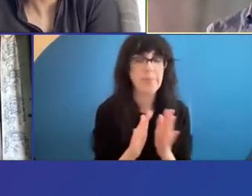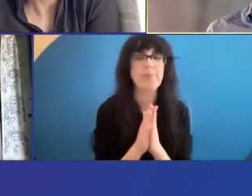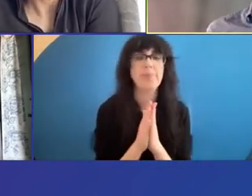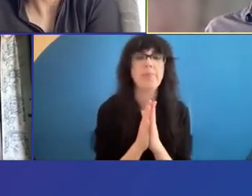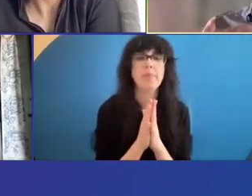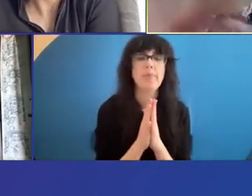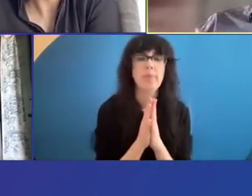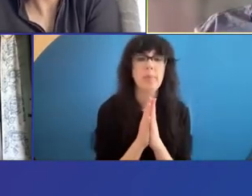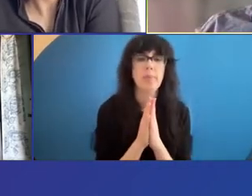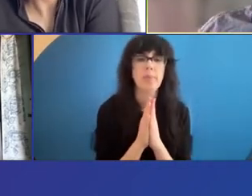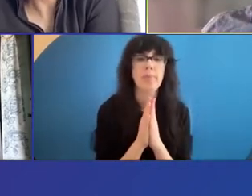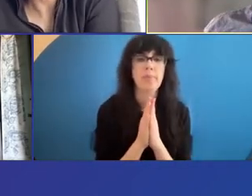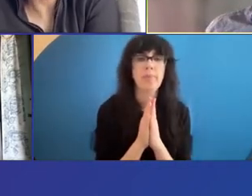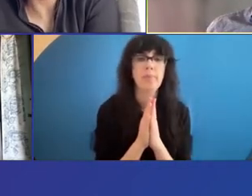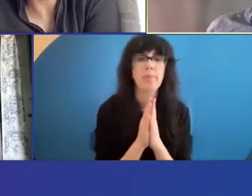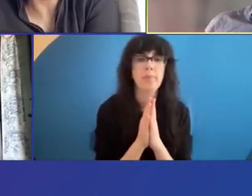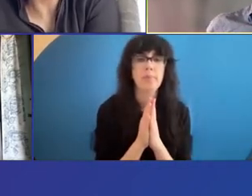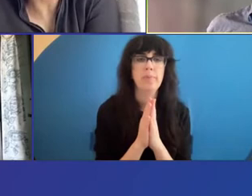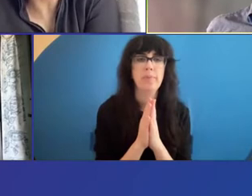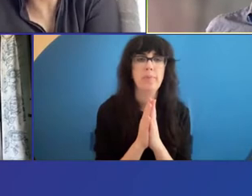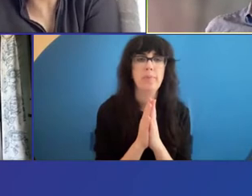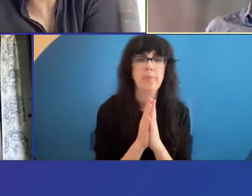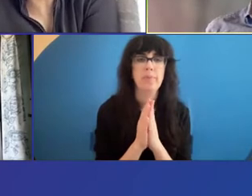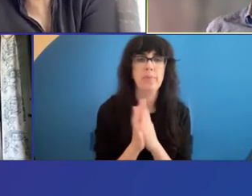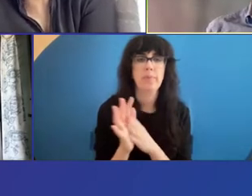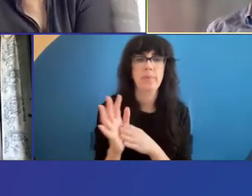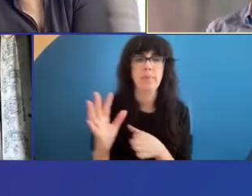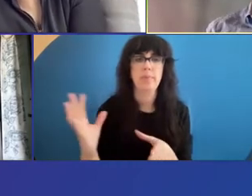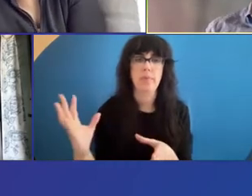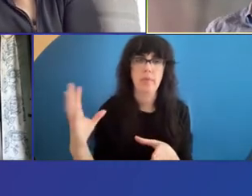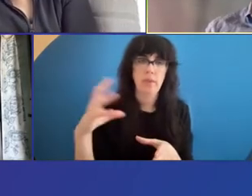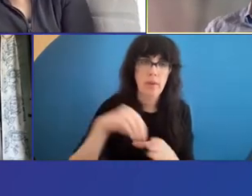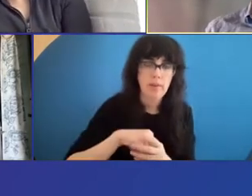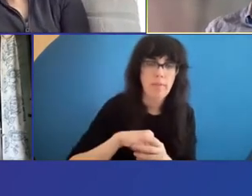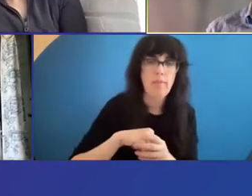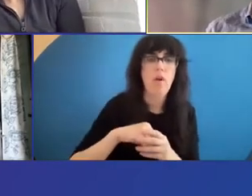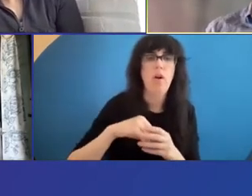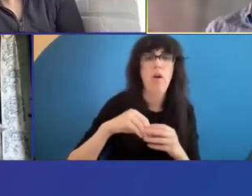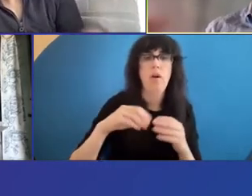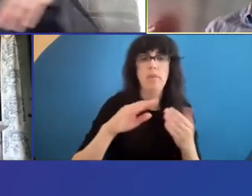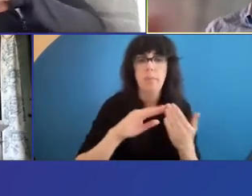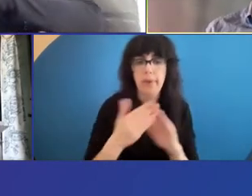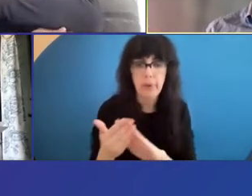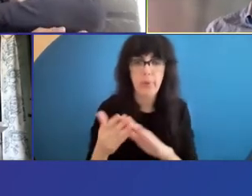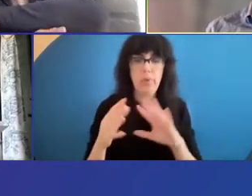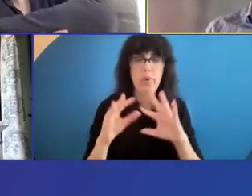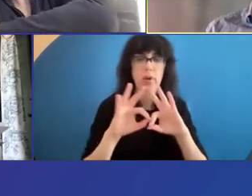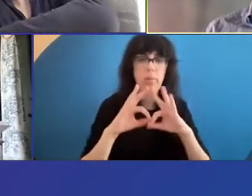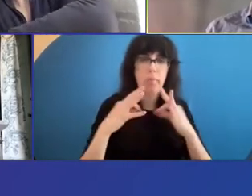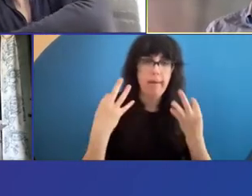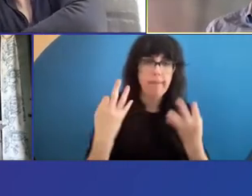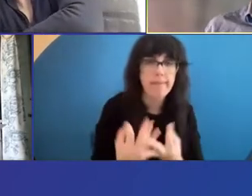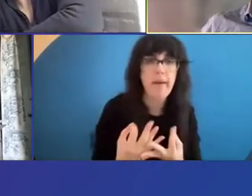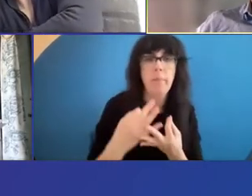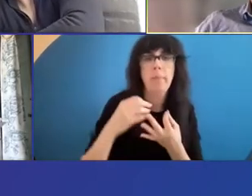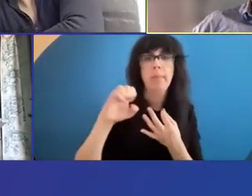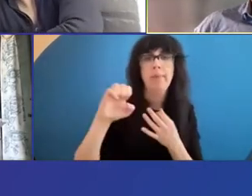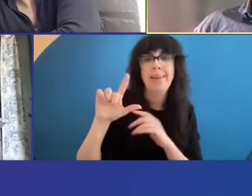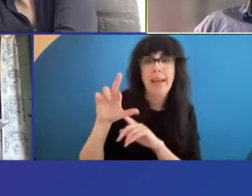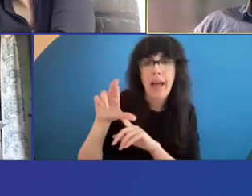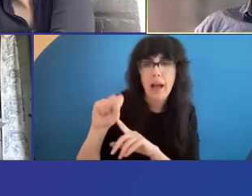you know, it involves reflection through my community, my family, my elders, and that sort of